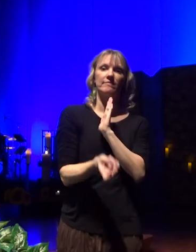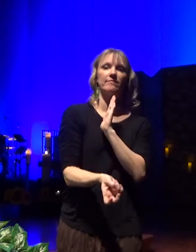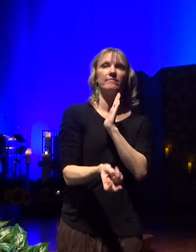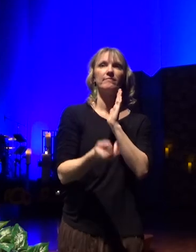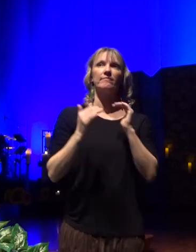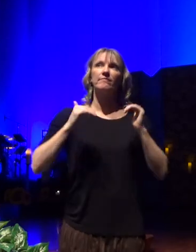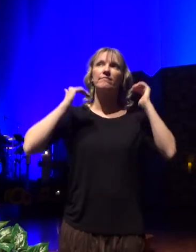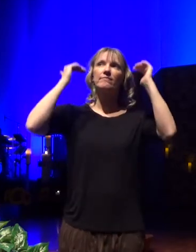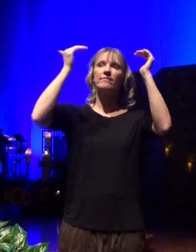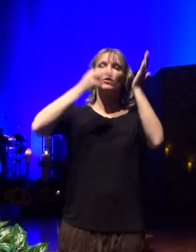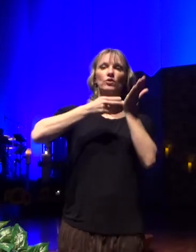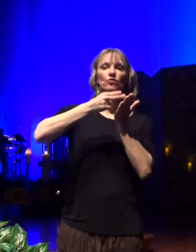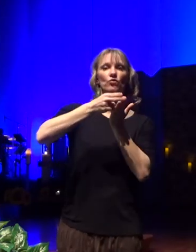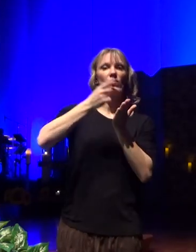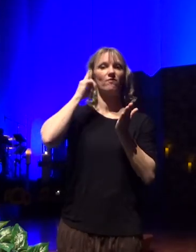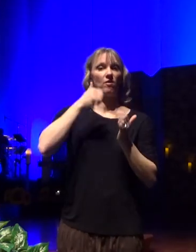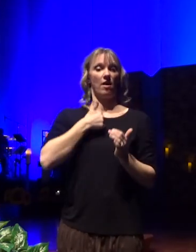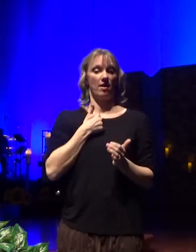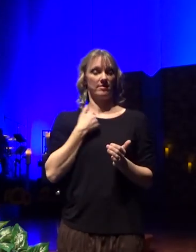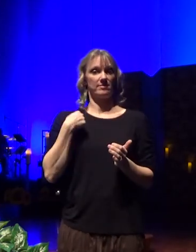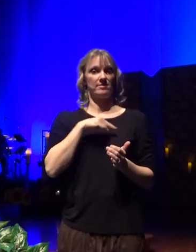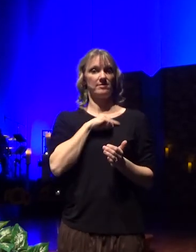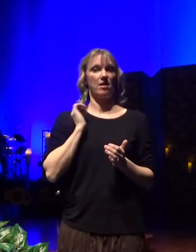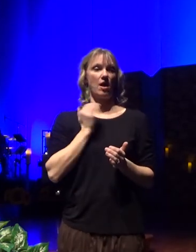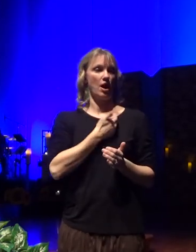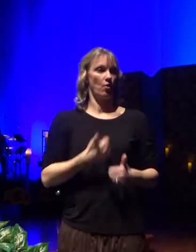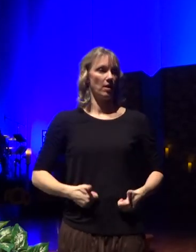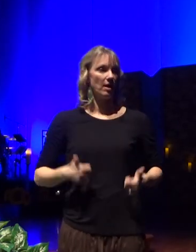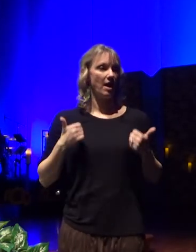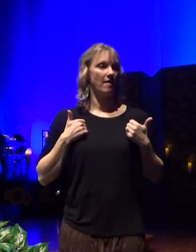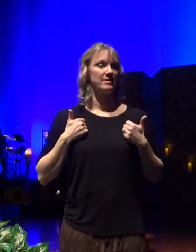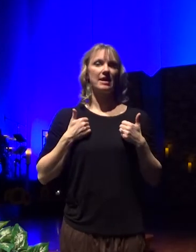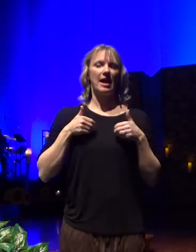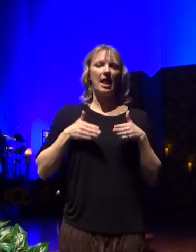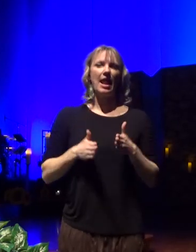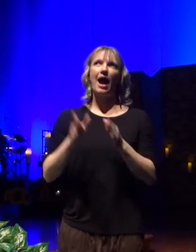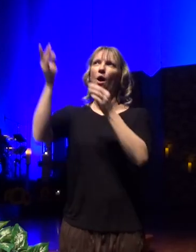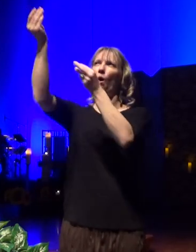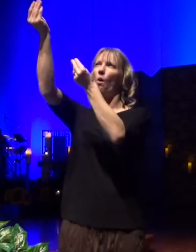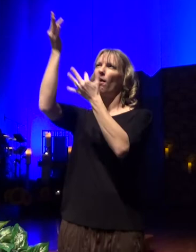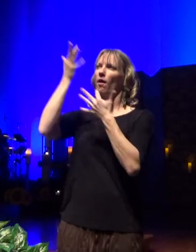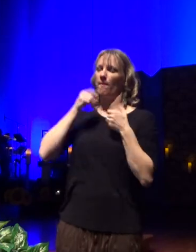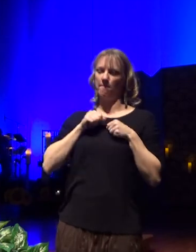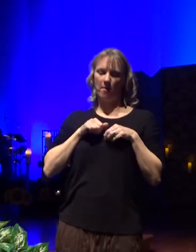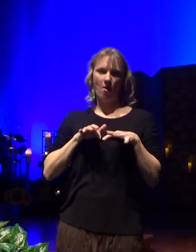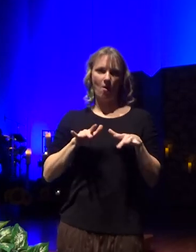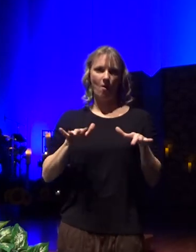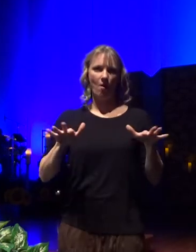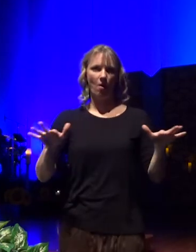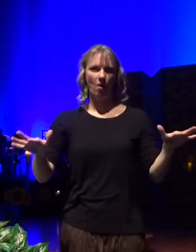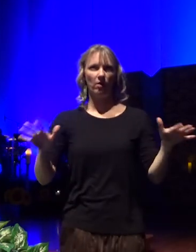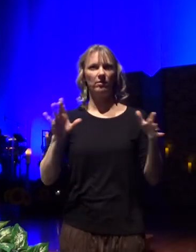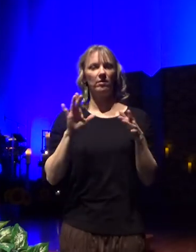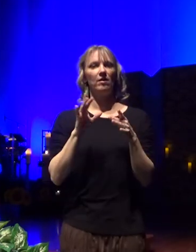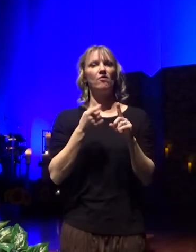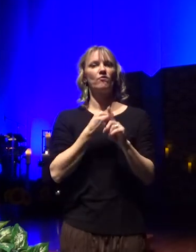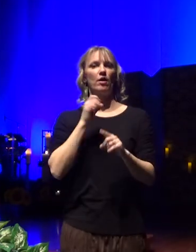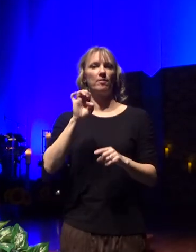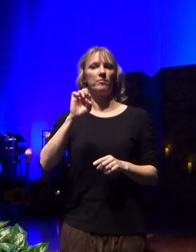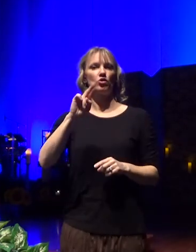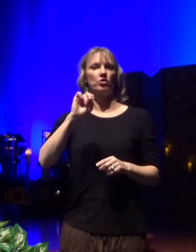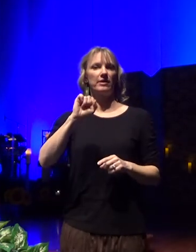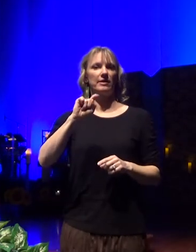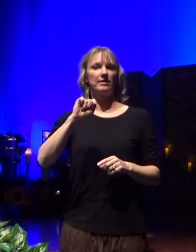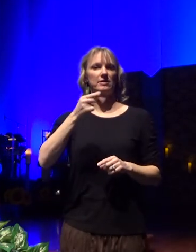higher truth that exists for us and our lives. We allow it to pour through us. And I share these words